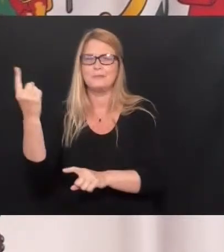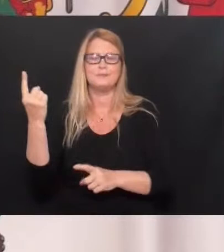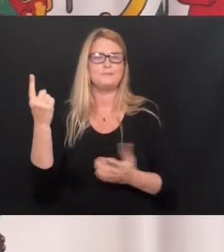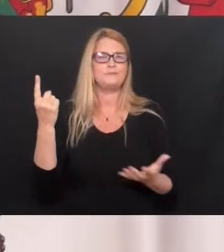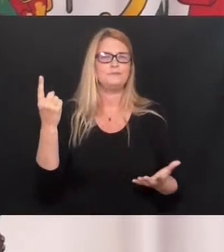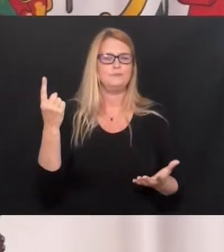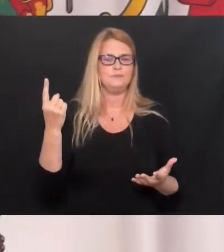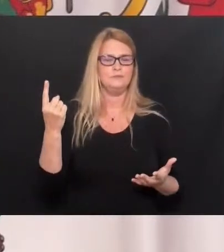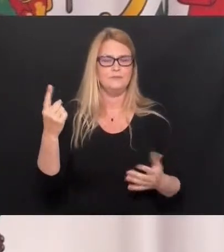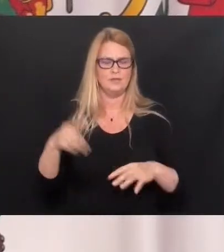their skin